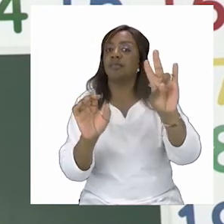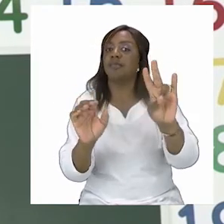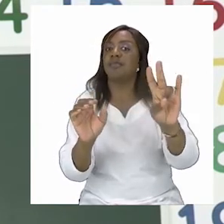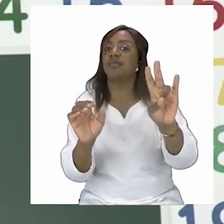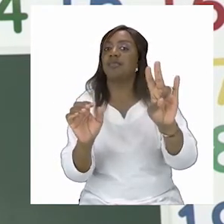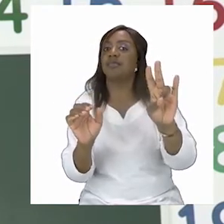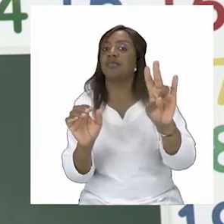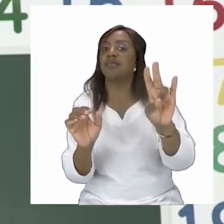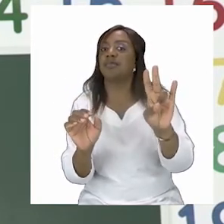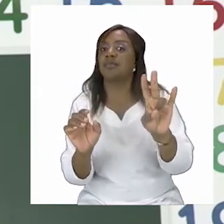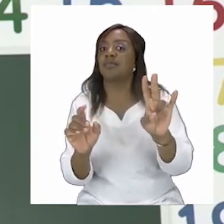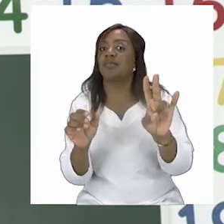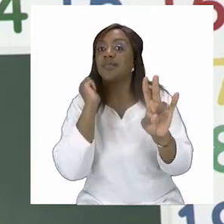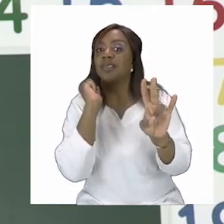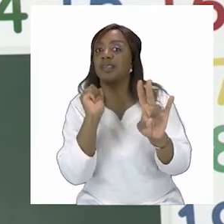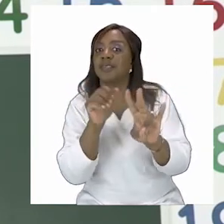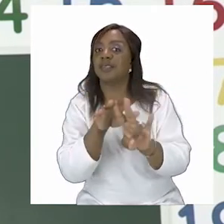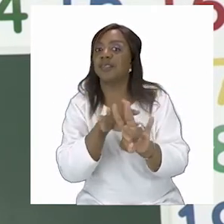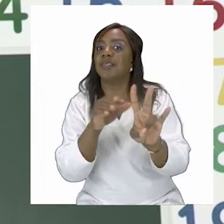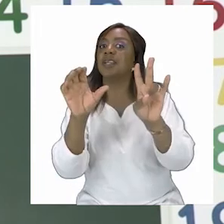want to separate.